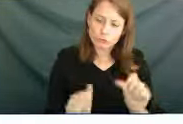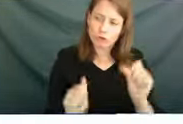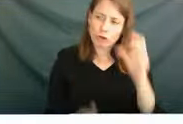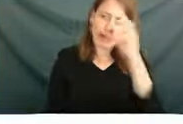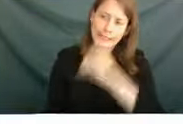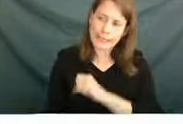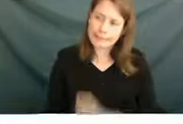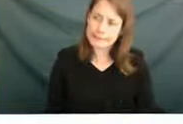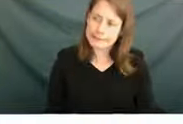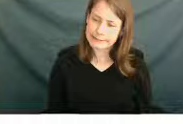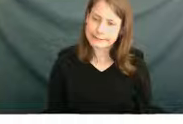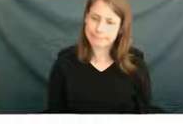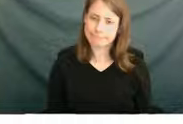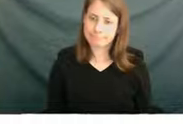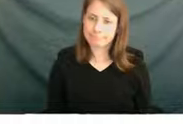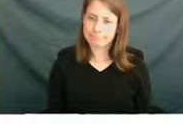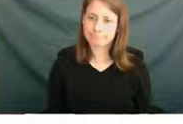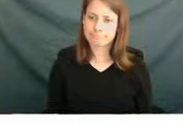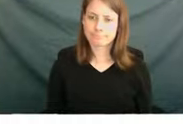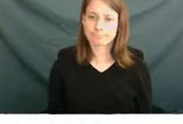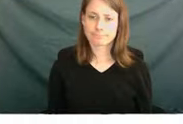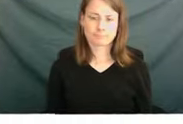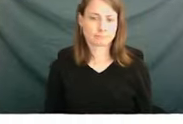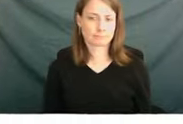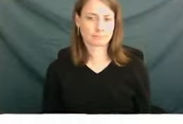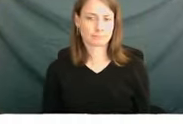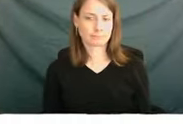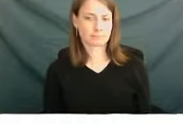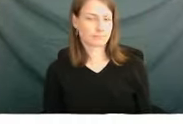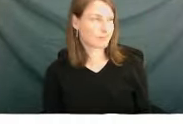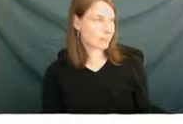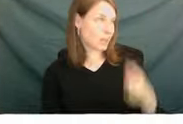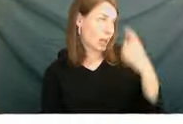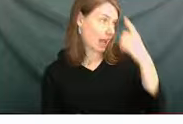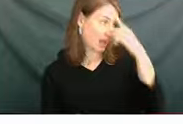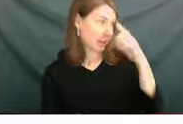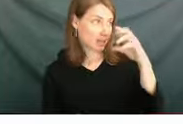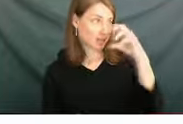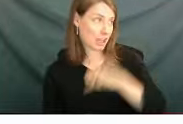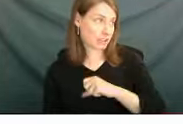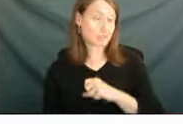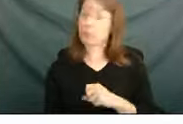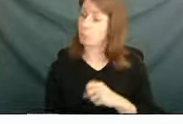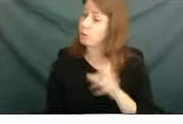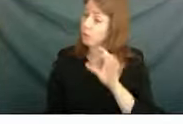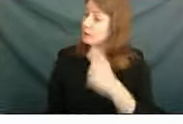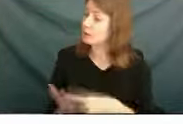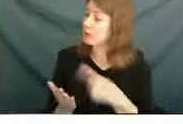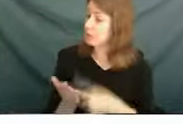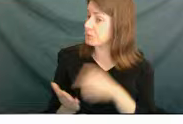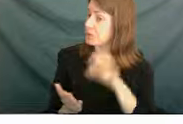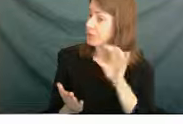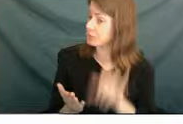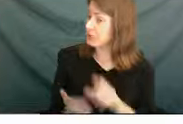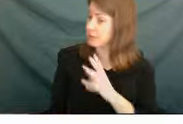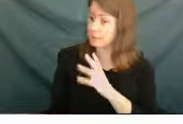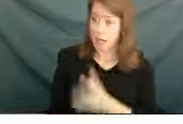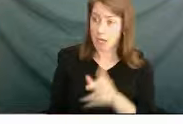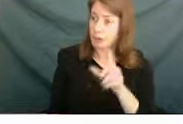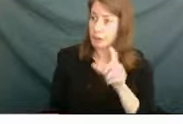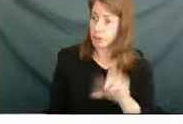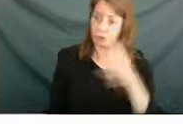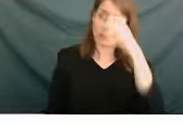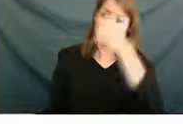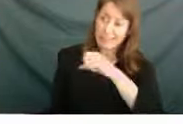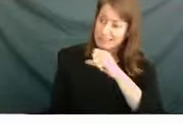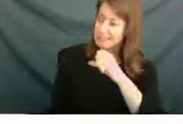number. That's how it works. Sometimes you just have to guess and then see if it works. Were you happy with that lesson? Yes, I was pleased by